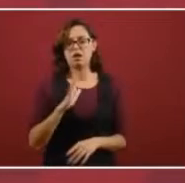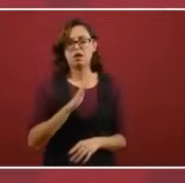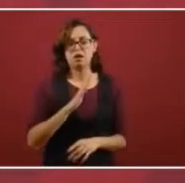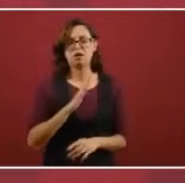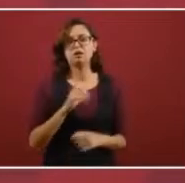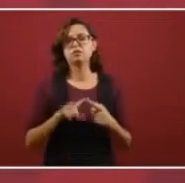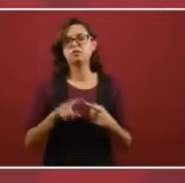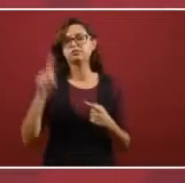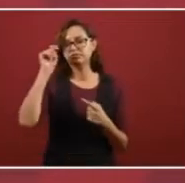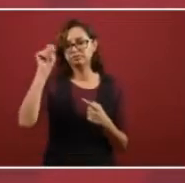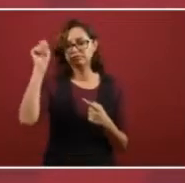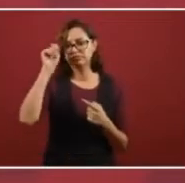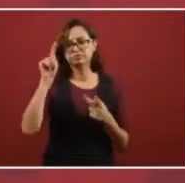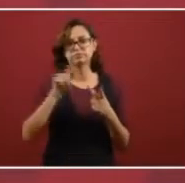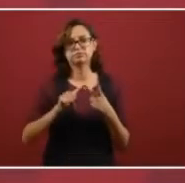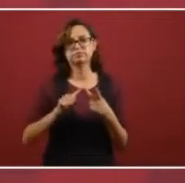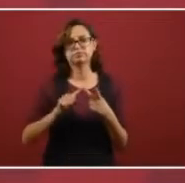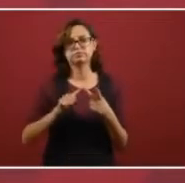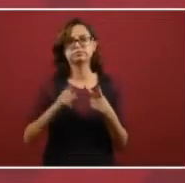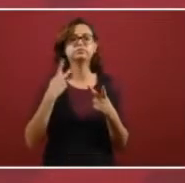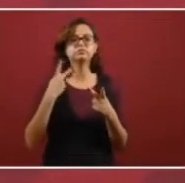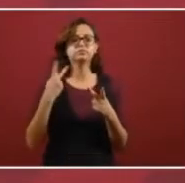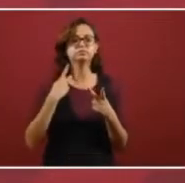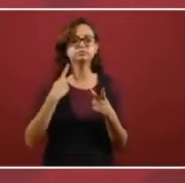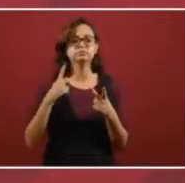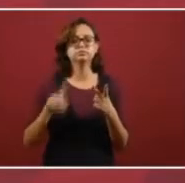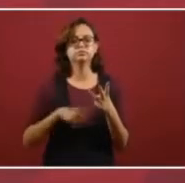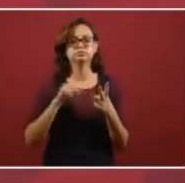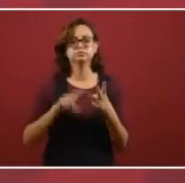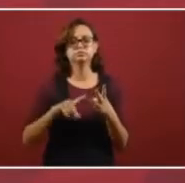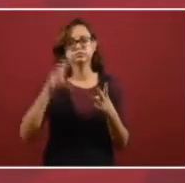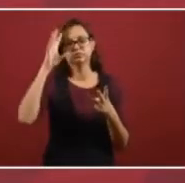the reference and of theory